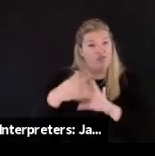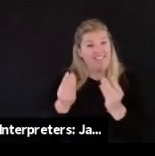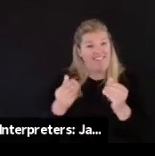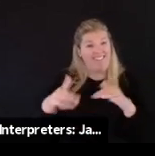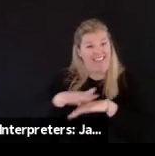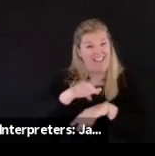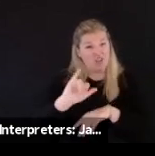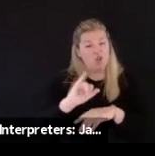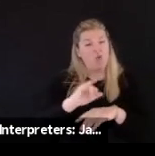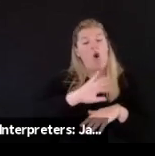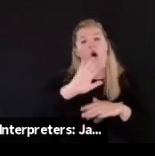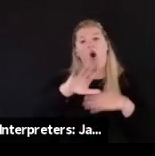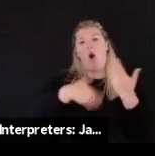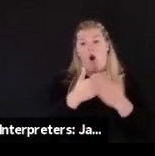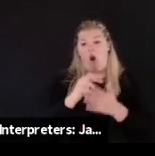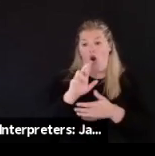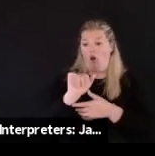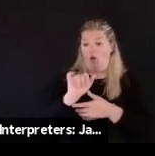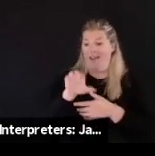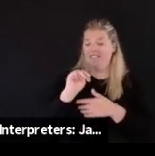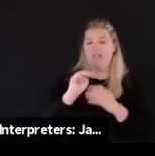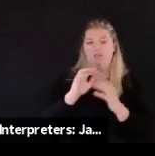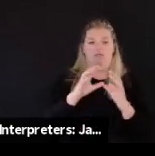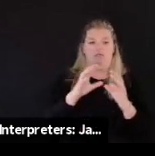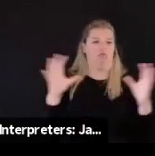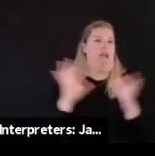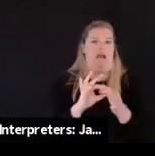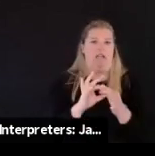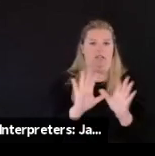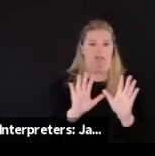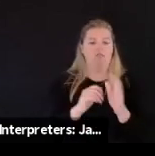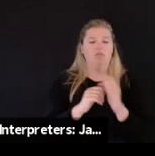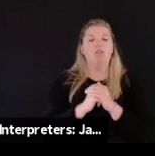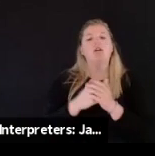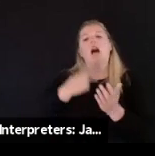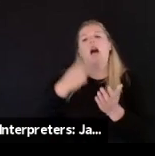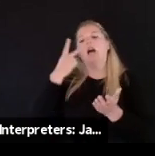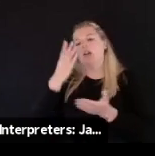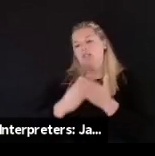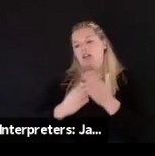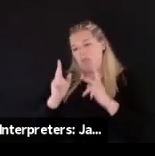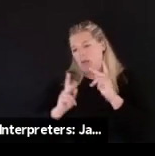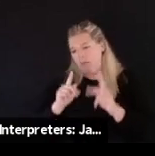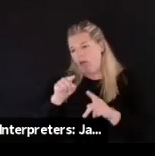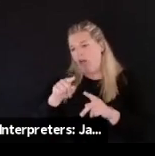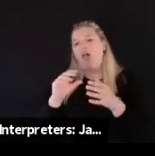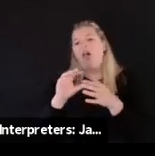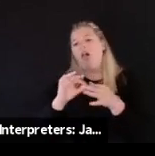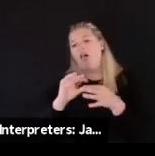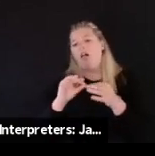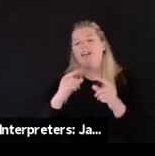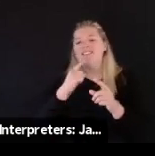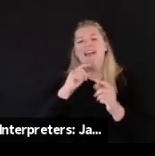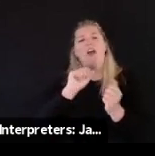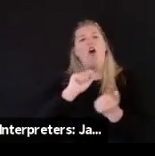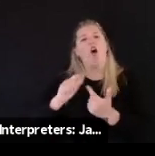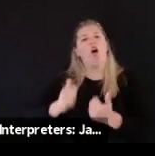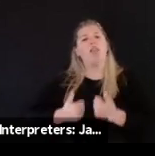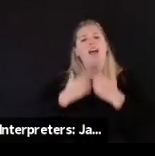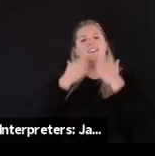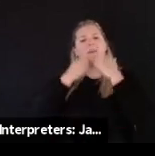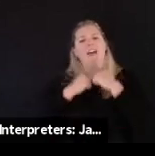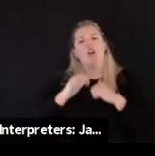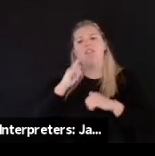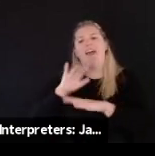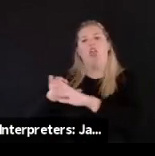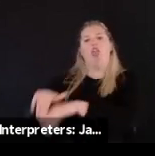is interconnected. I did see that certain individuals mentioned that when we say all lives matter, it discounts